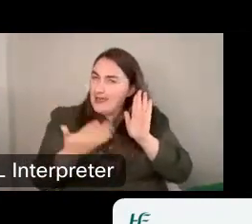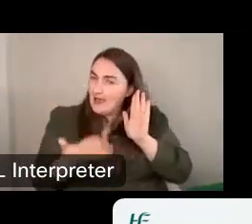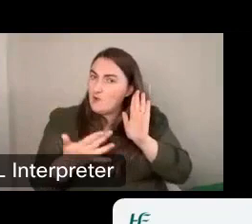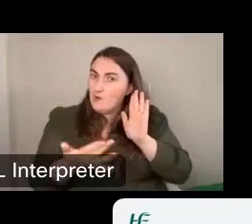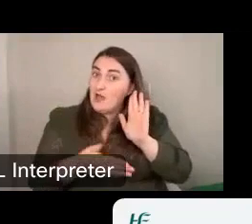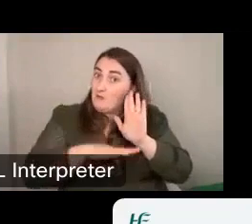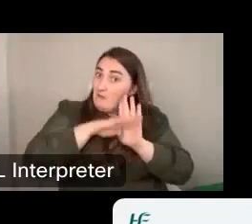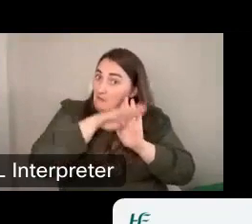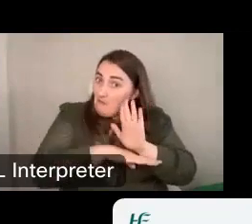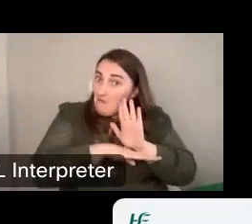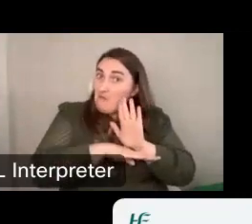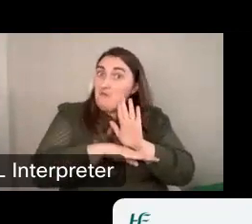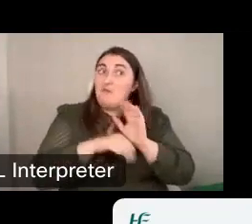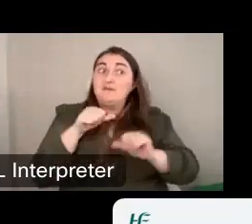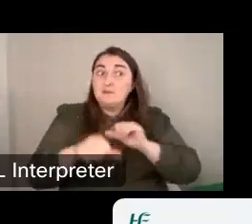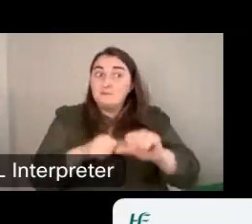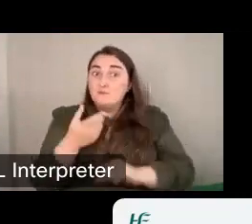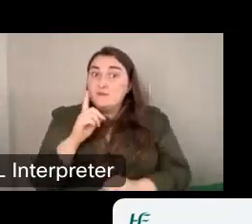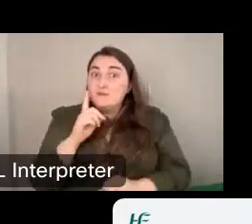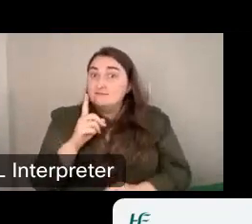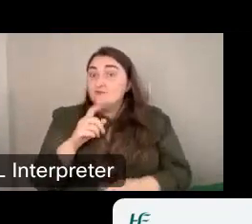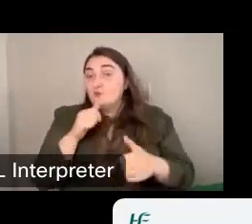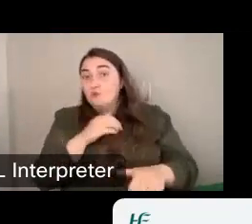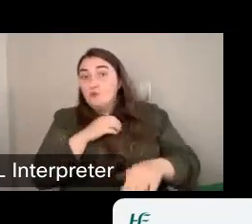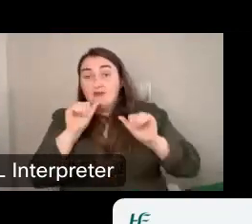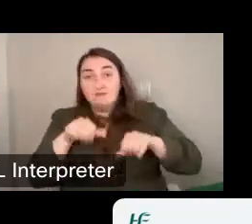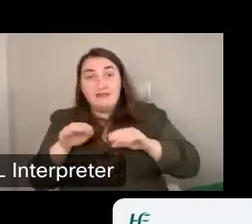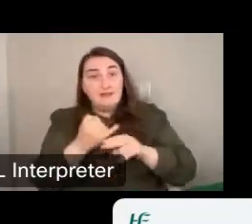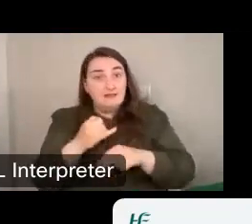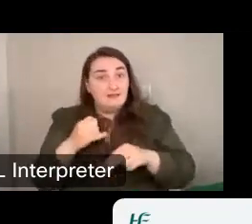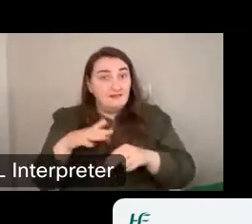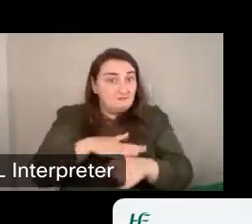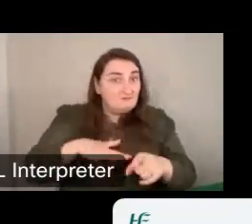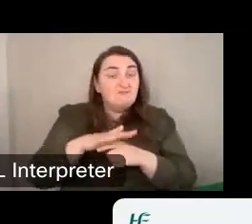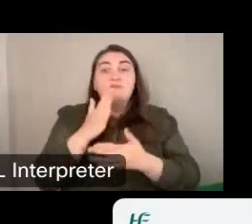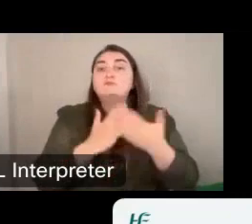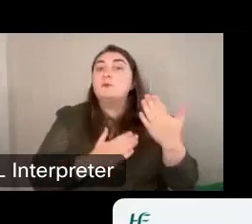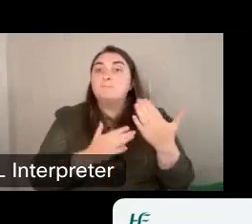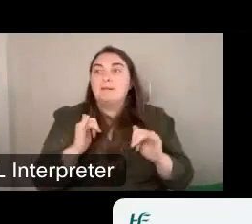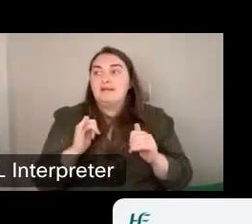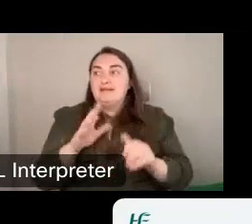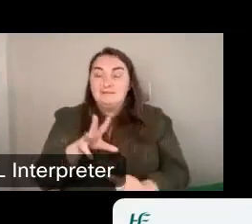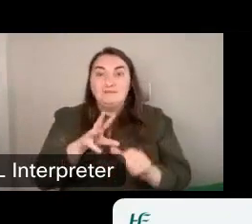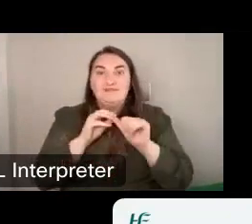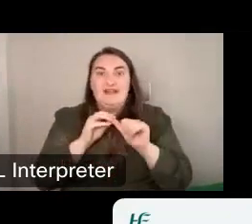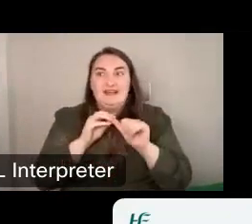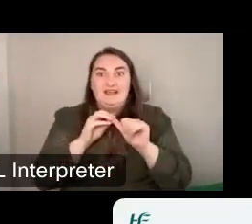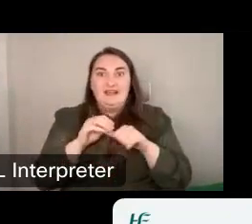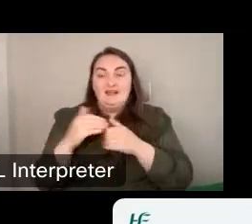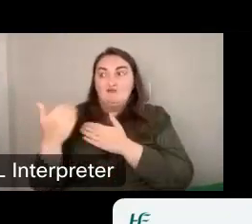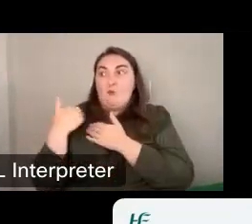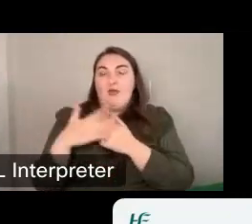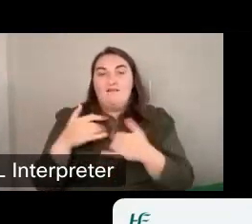with executing the steps that we agreed we put in place? And there might be some that are, specifically the role of the line